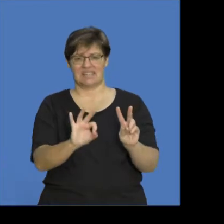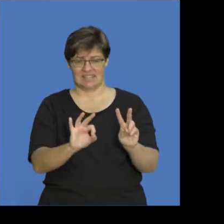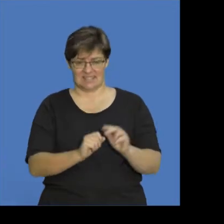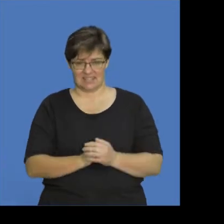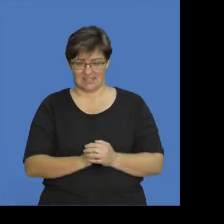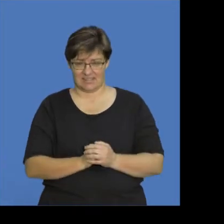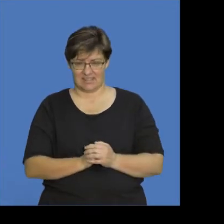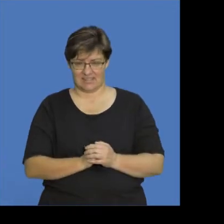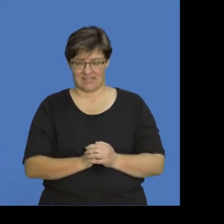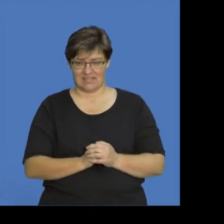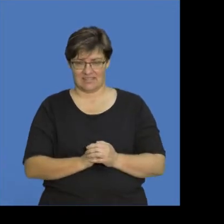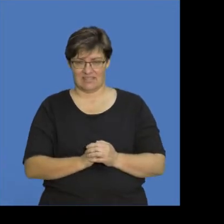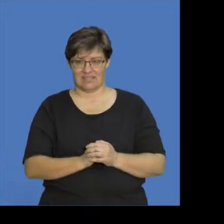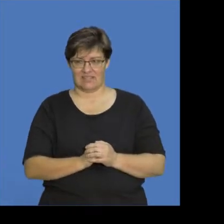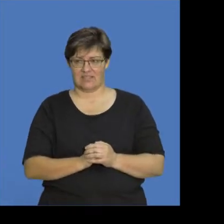we have 23.